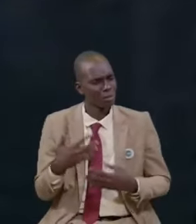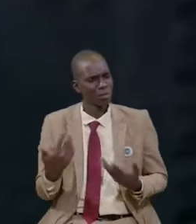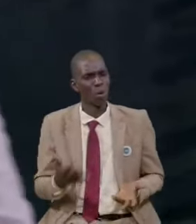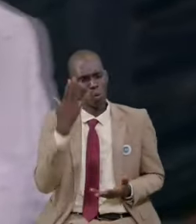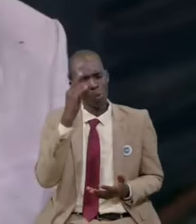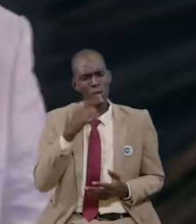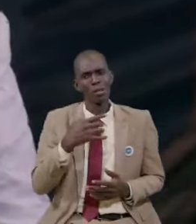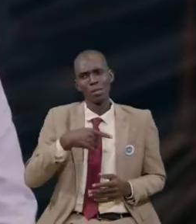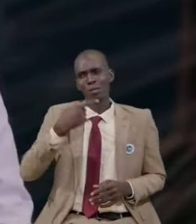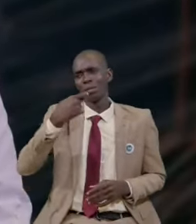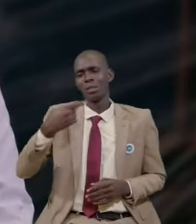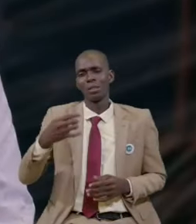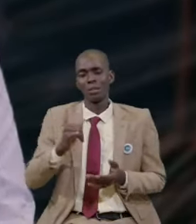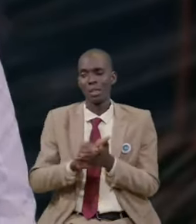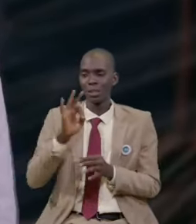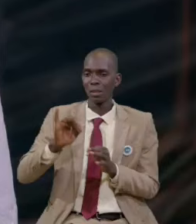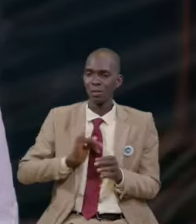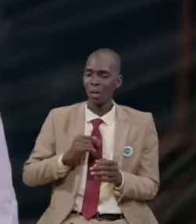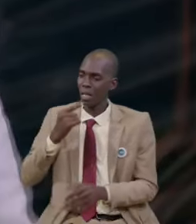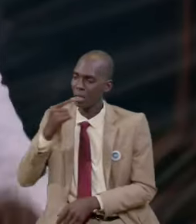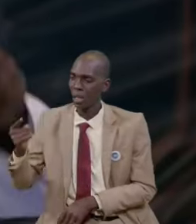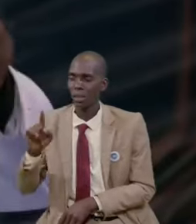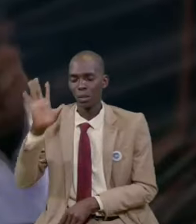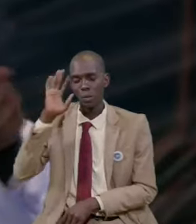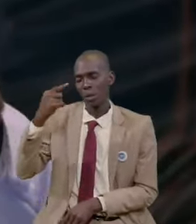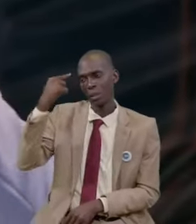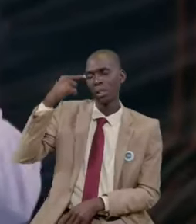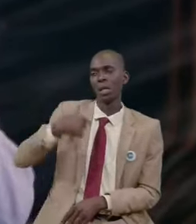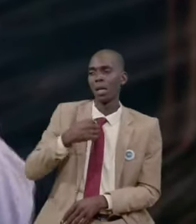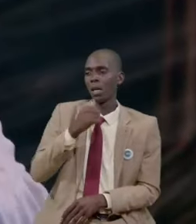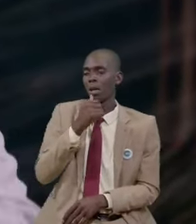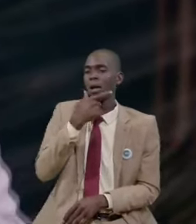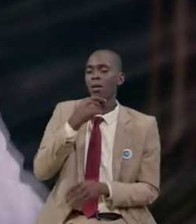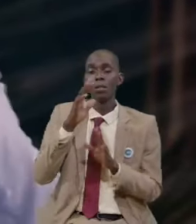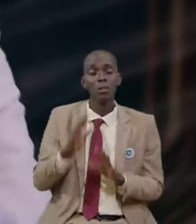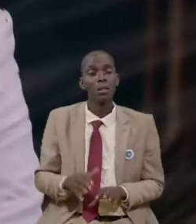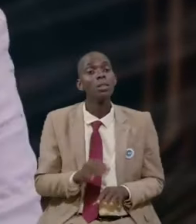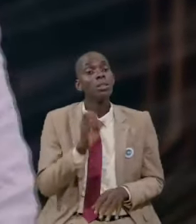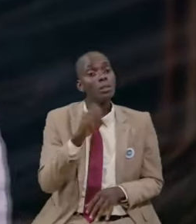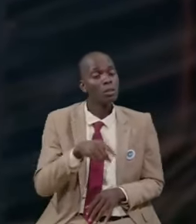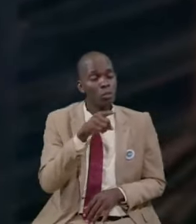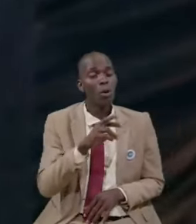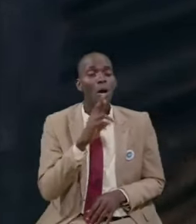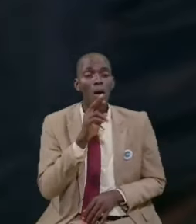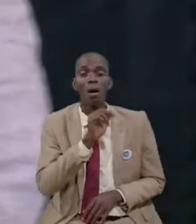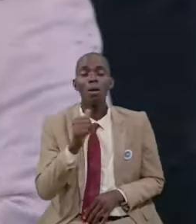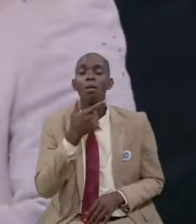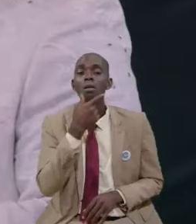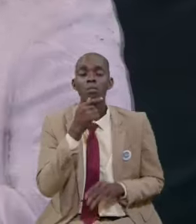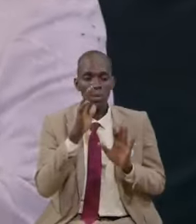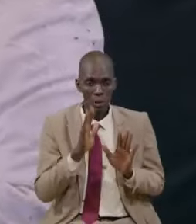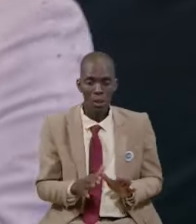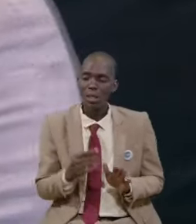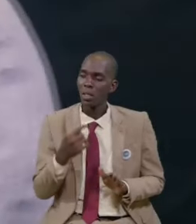my self-esteem before people. The frequent excuses against restitution. Did you have